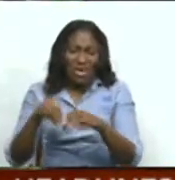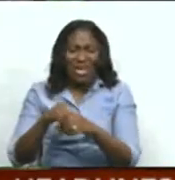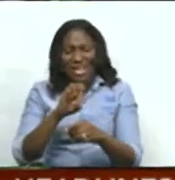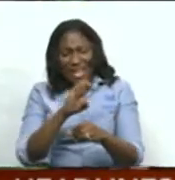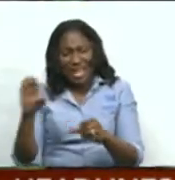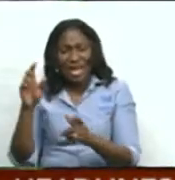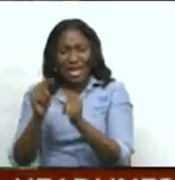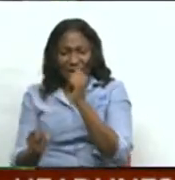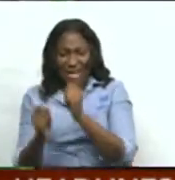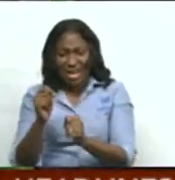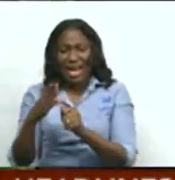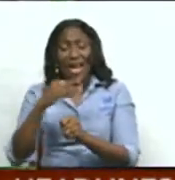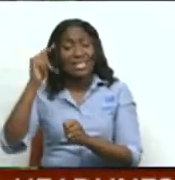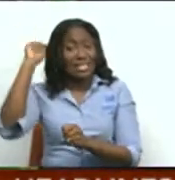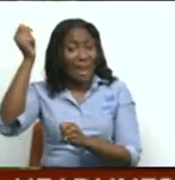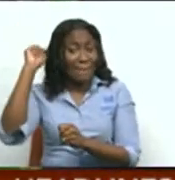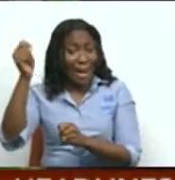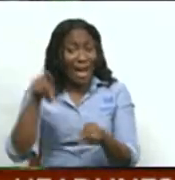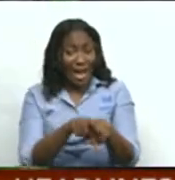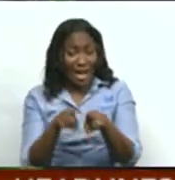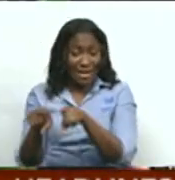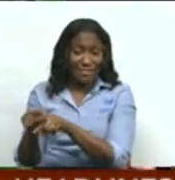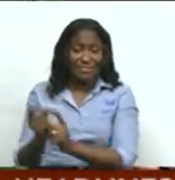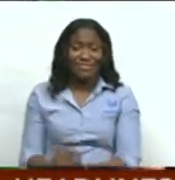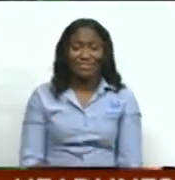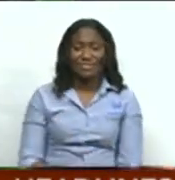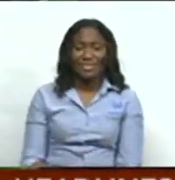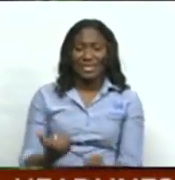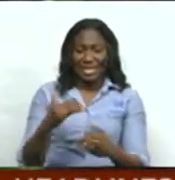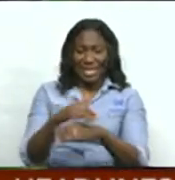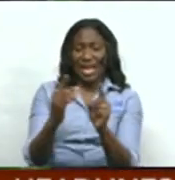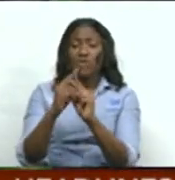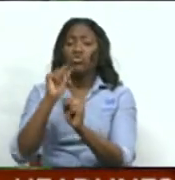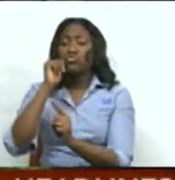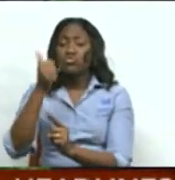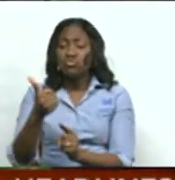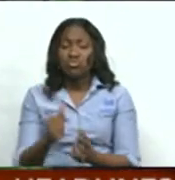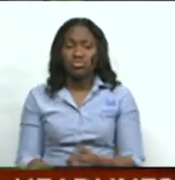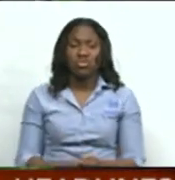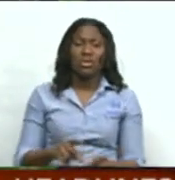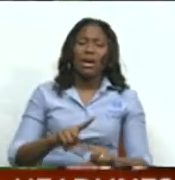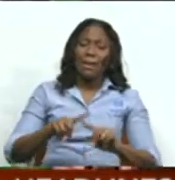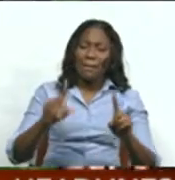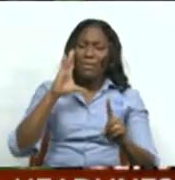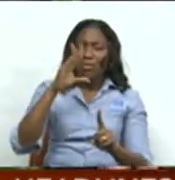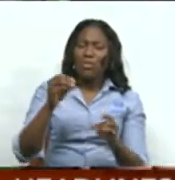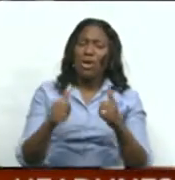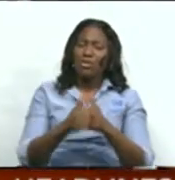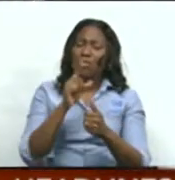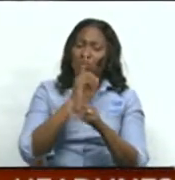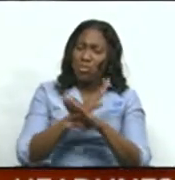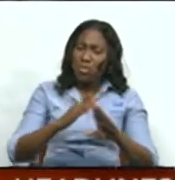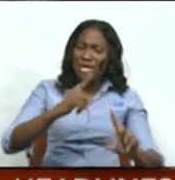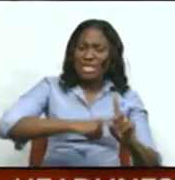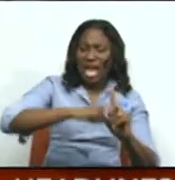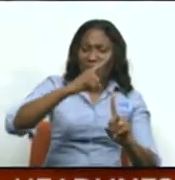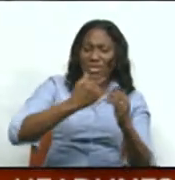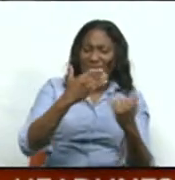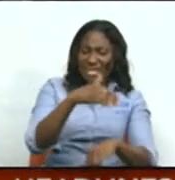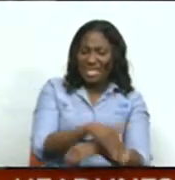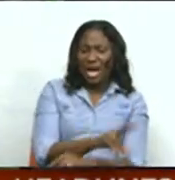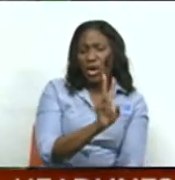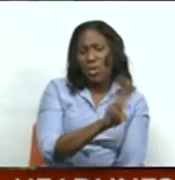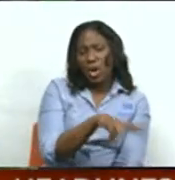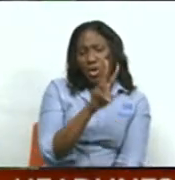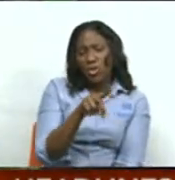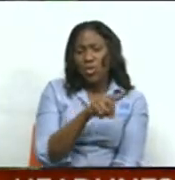parts of Tobago and Trinidad overnight tonight towards tomorrow, interrupting generally settled conditions with minimum low temperatures tonight between